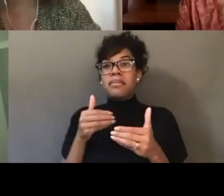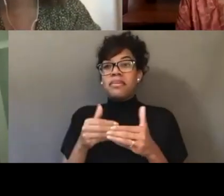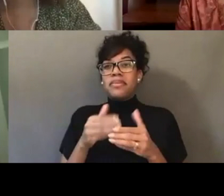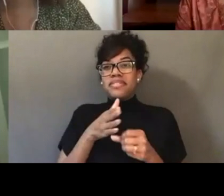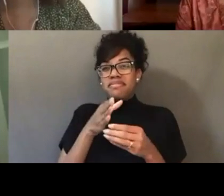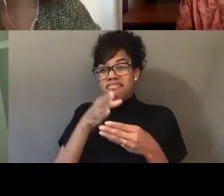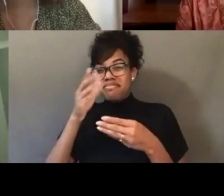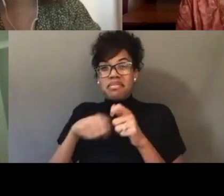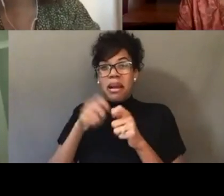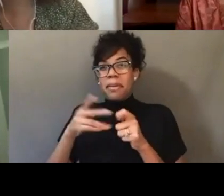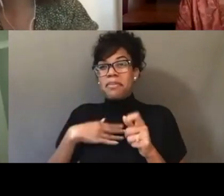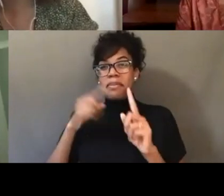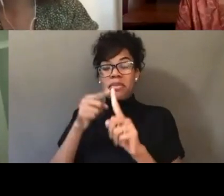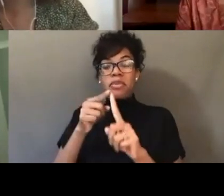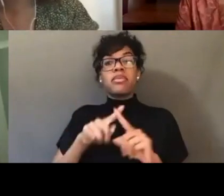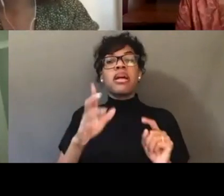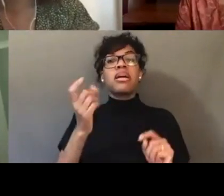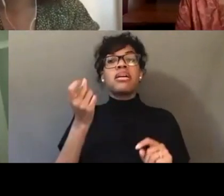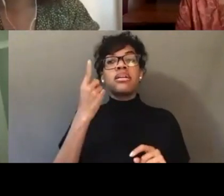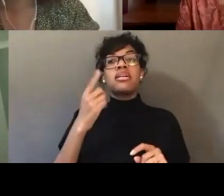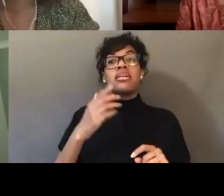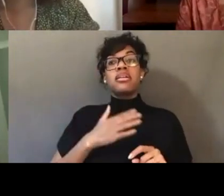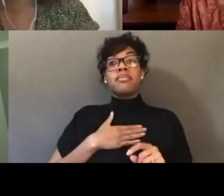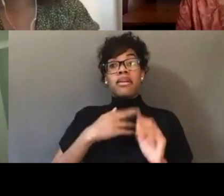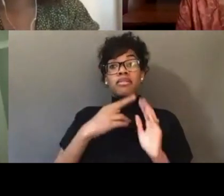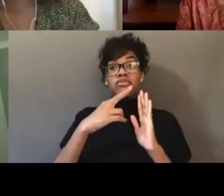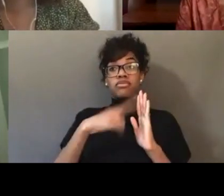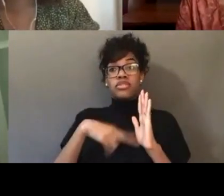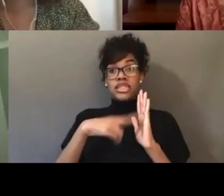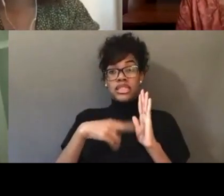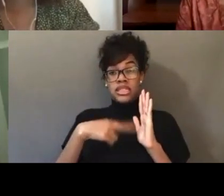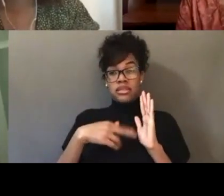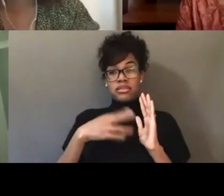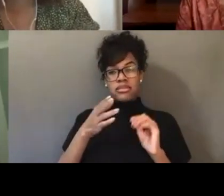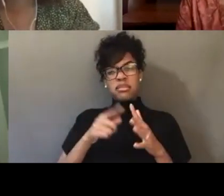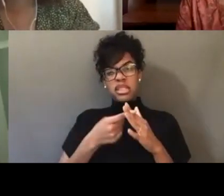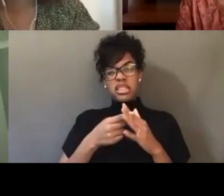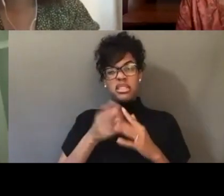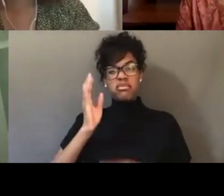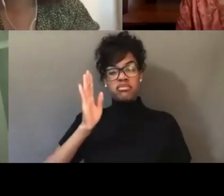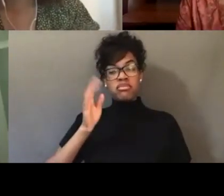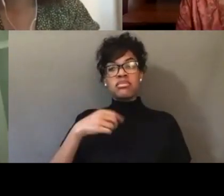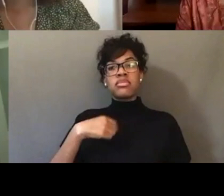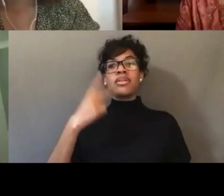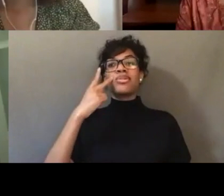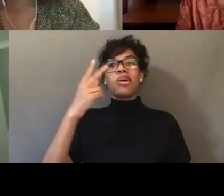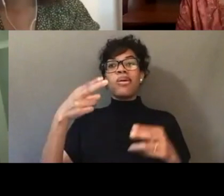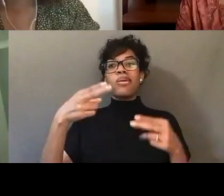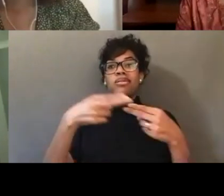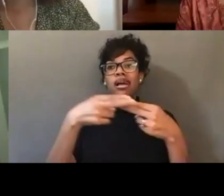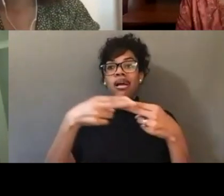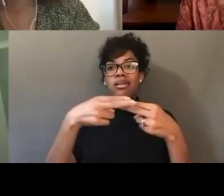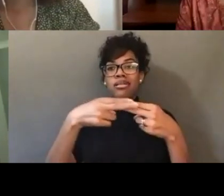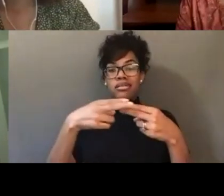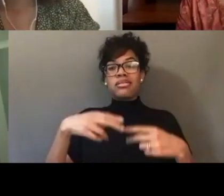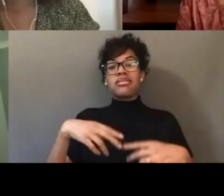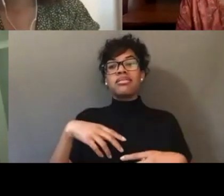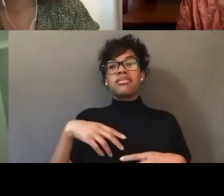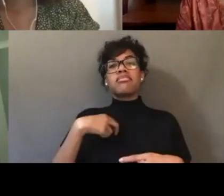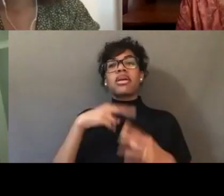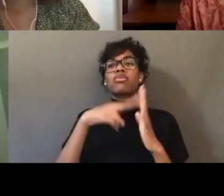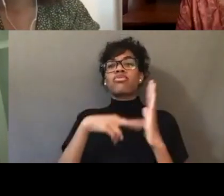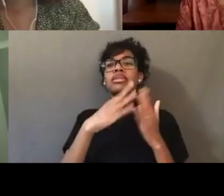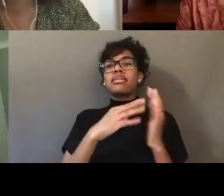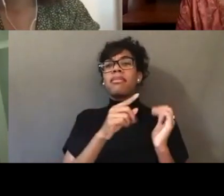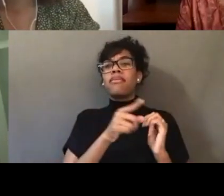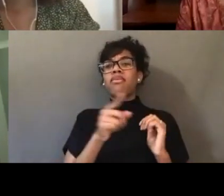the pictures that might've been shown while I was reading my excerpt, you might've seen us at a rally. And yes, we have rallies. We have to hit the streets.